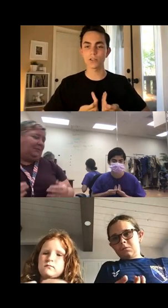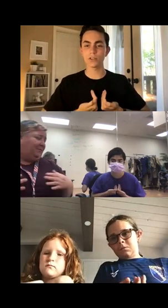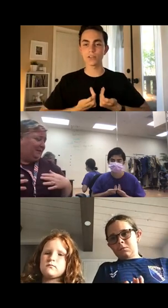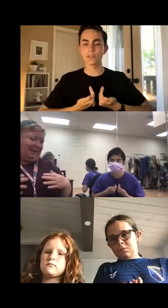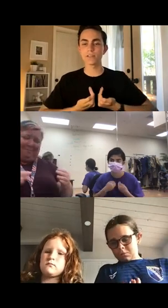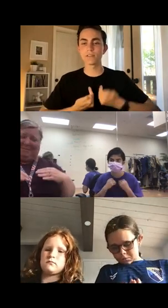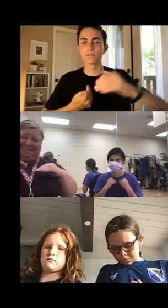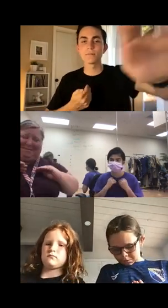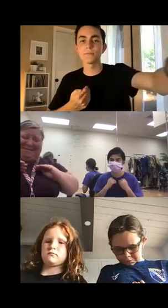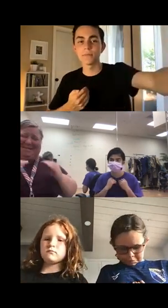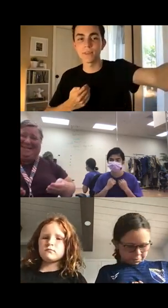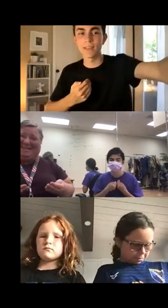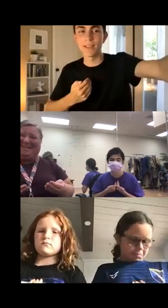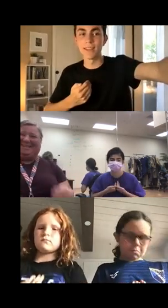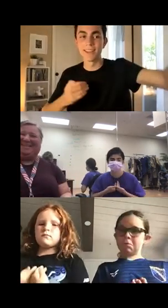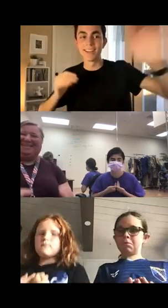Tired.